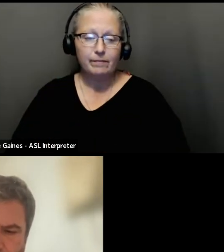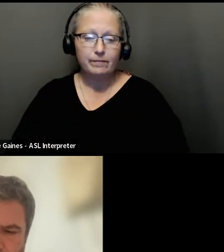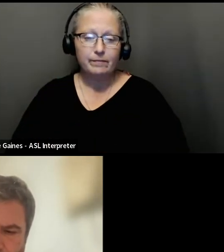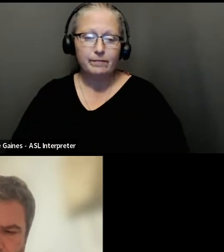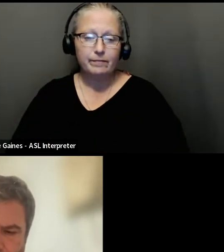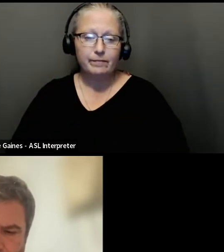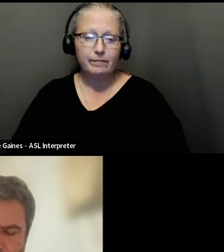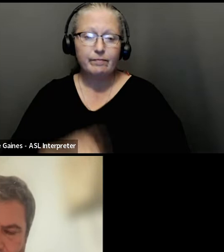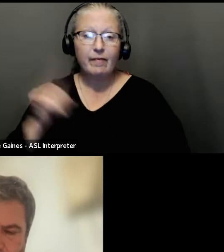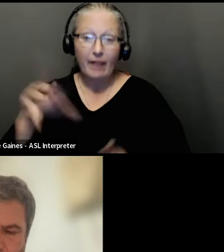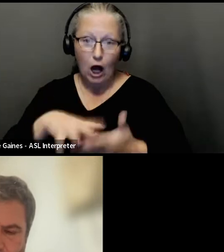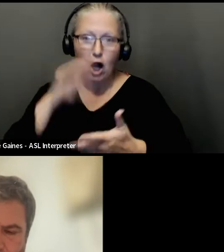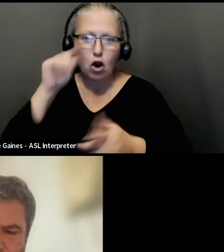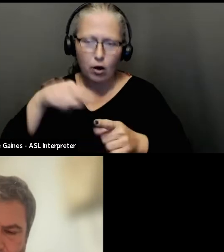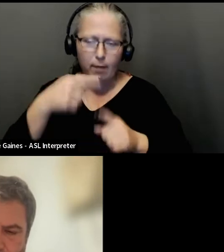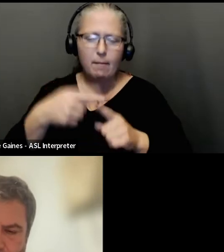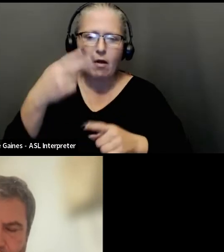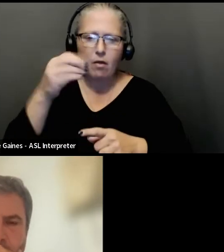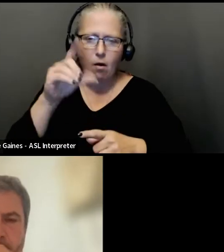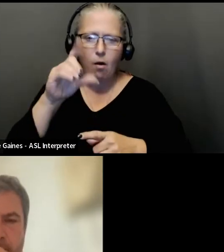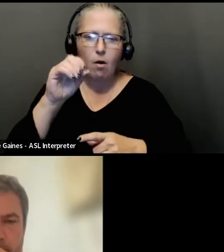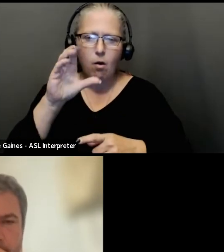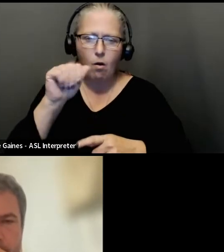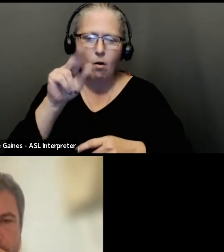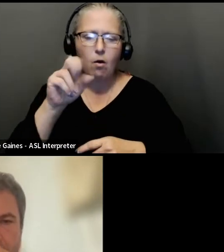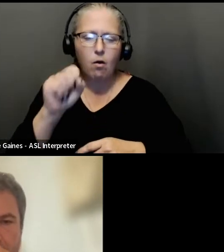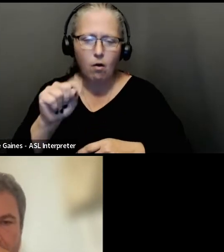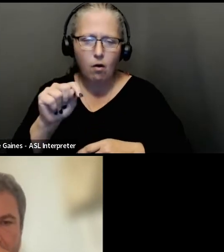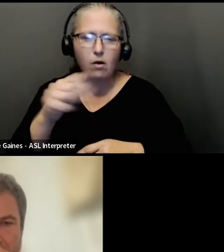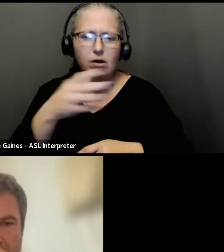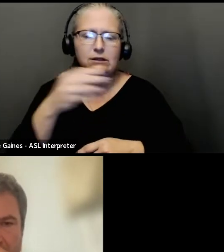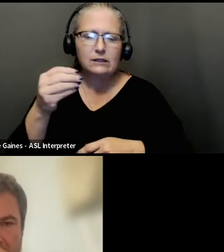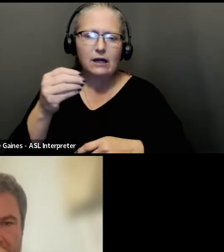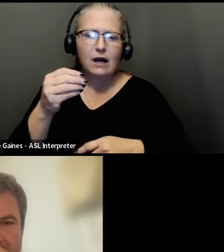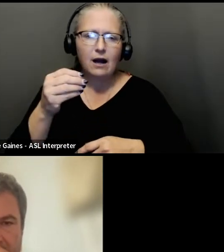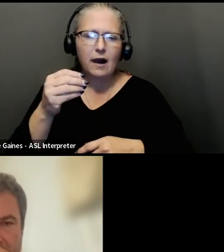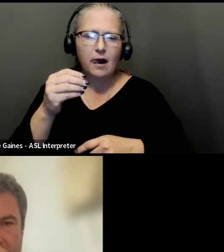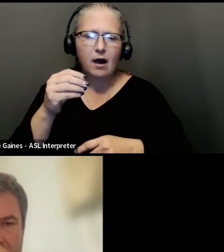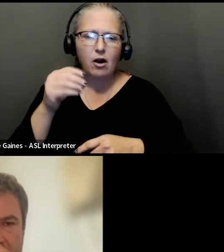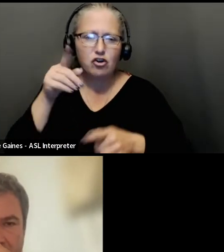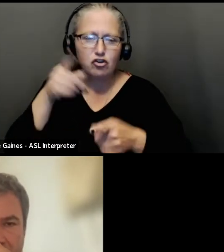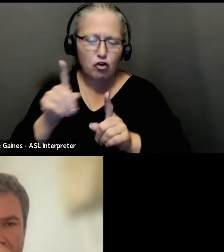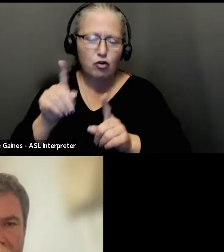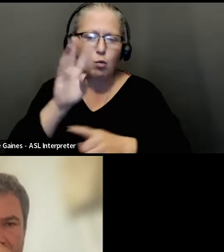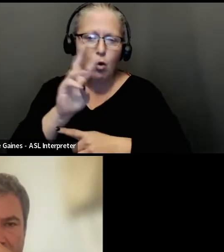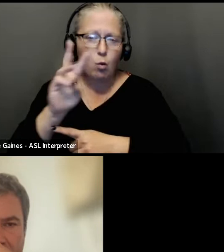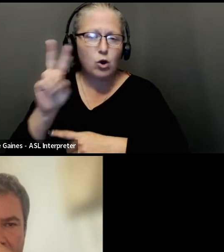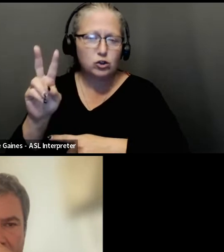While they did learn about the Holocaust in the section on World War II,